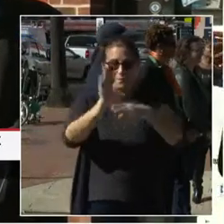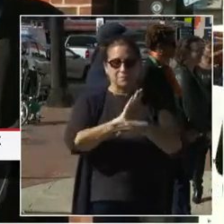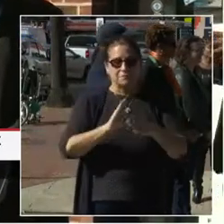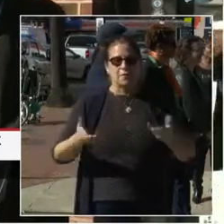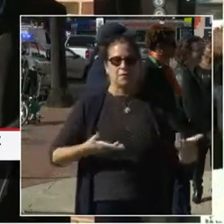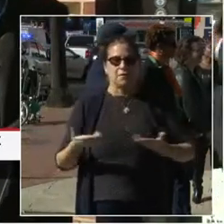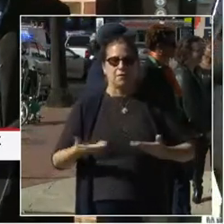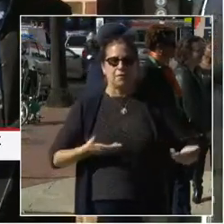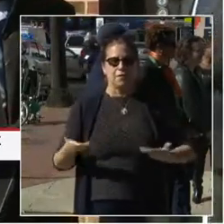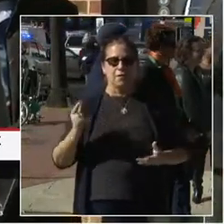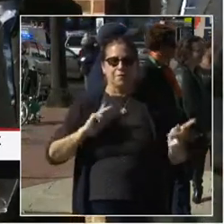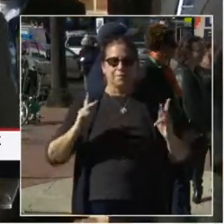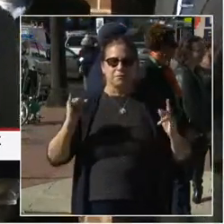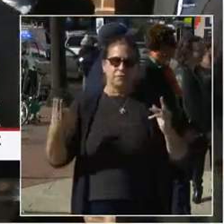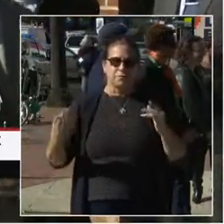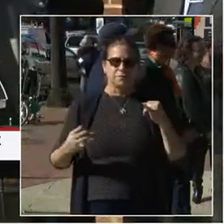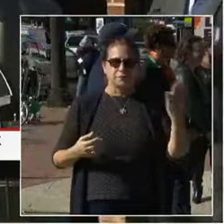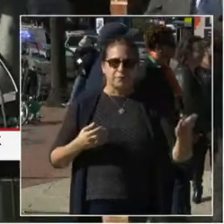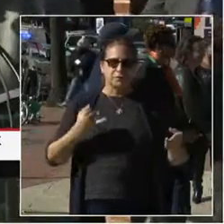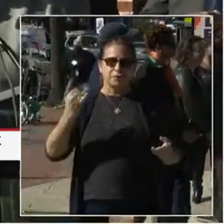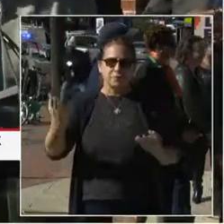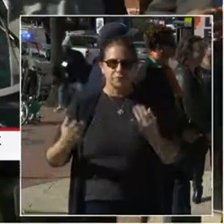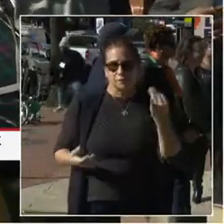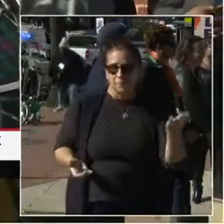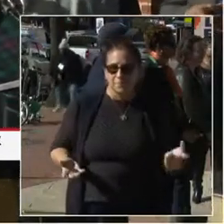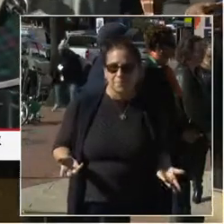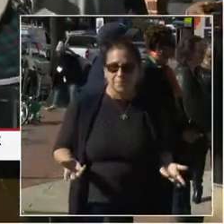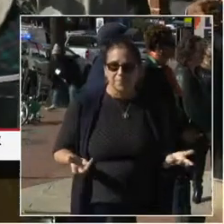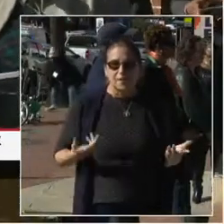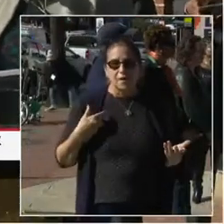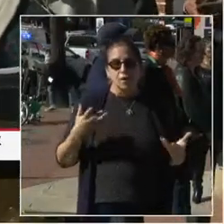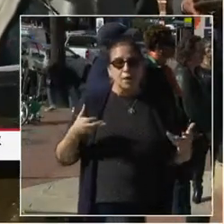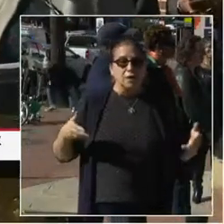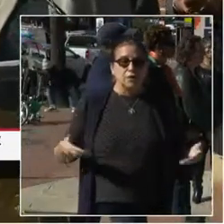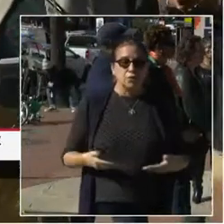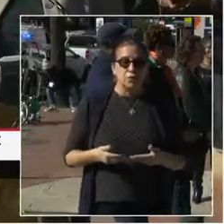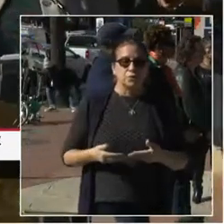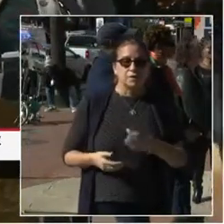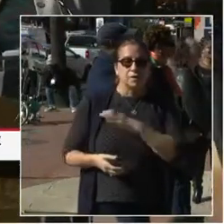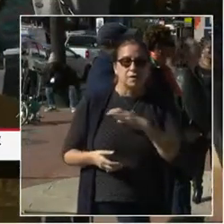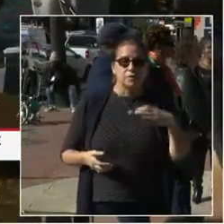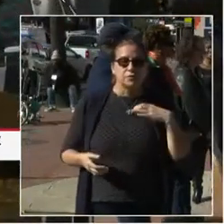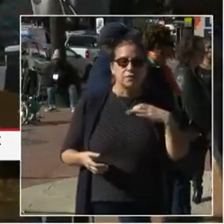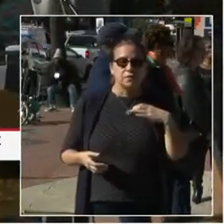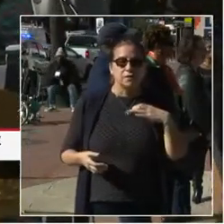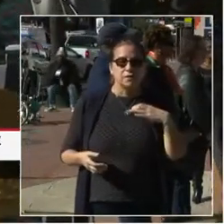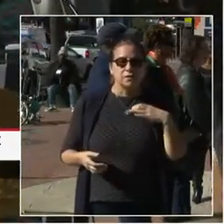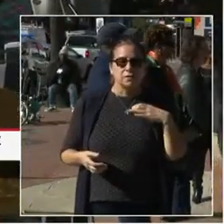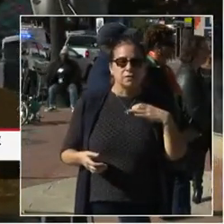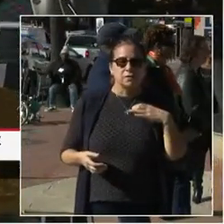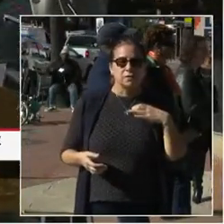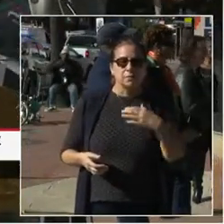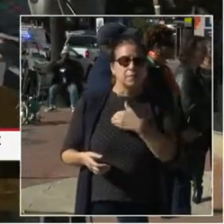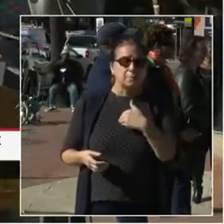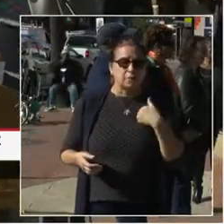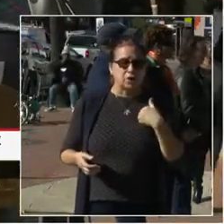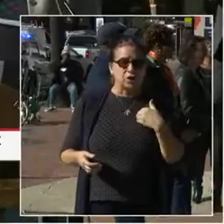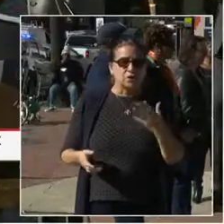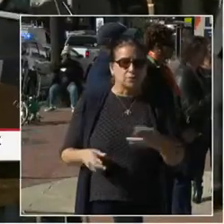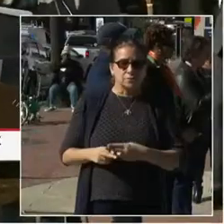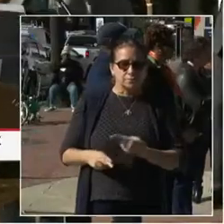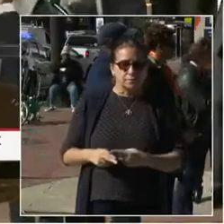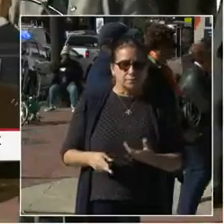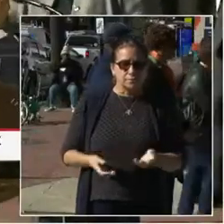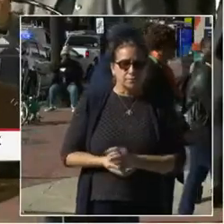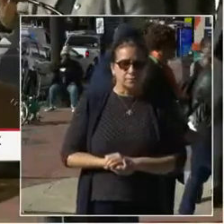also very focused on making sure that Ward 1 businesses, and I dare say businesses in all 8 wards, have exactly what we need.